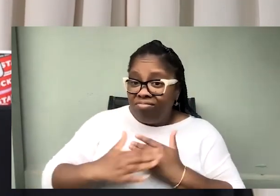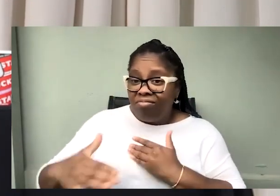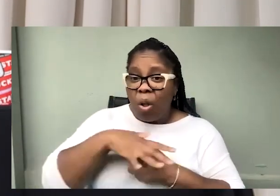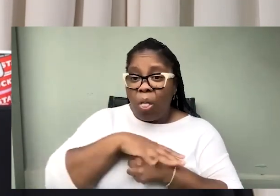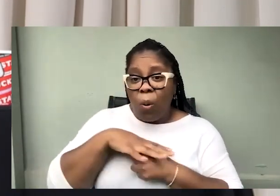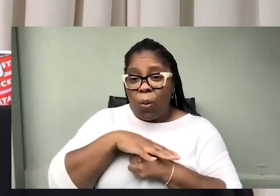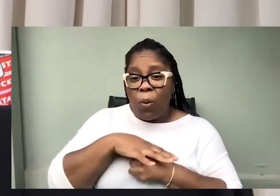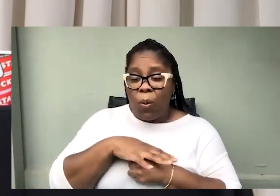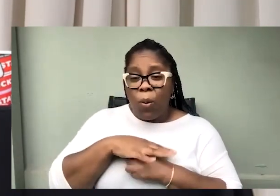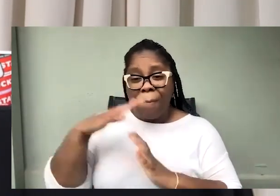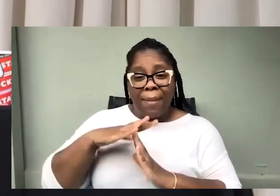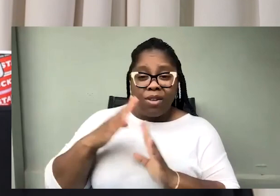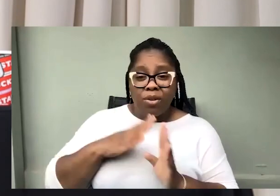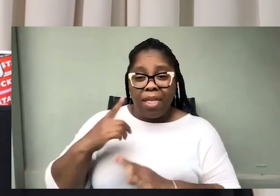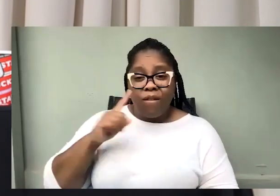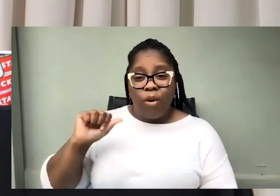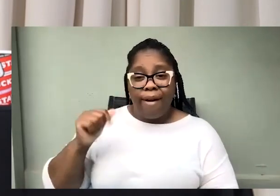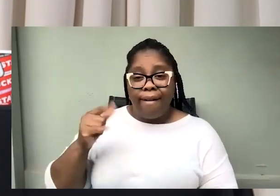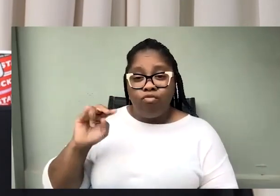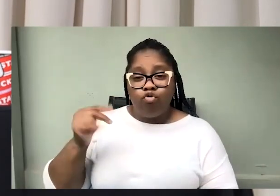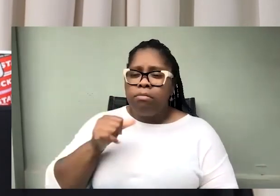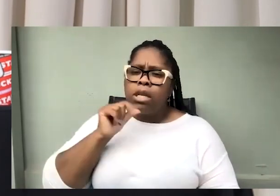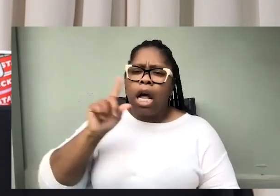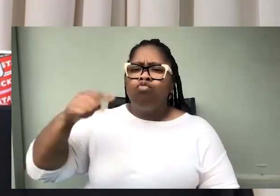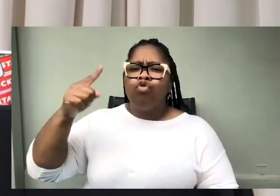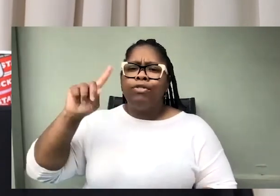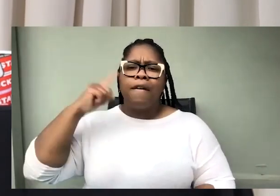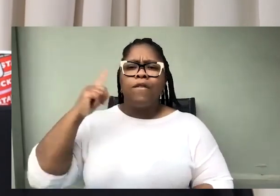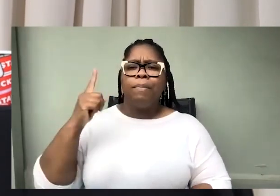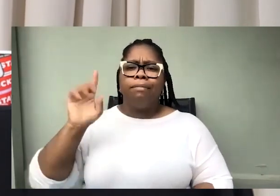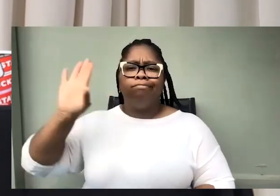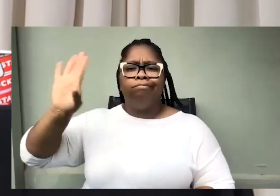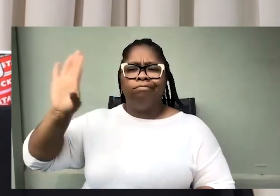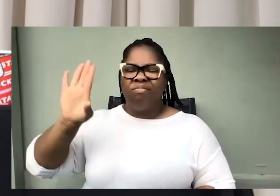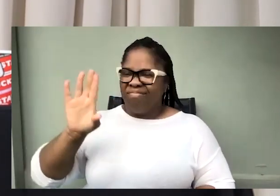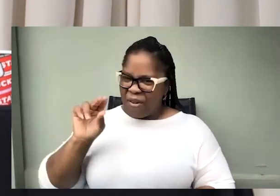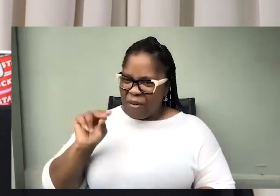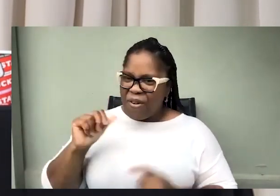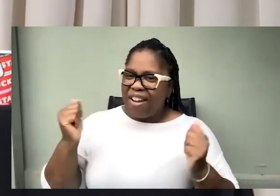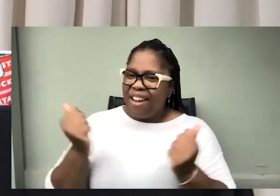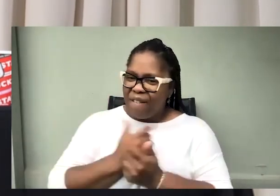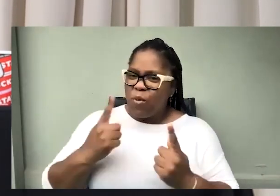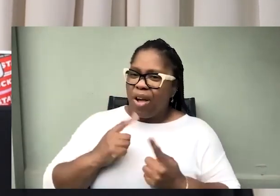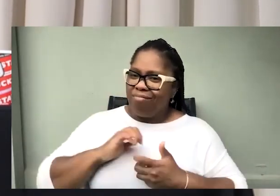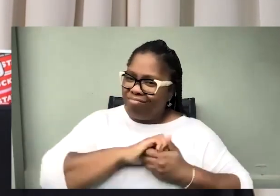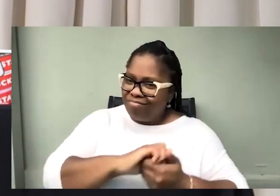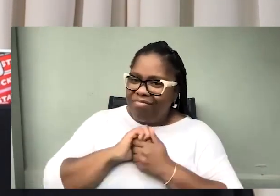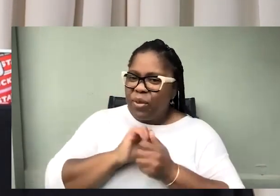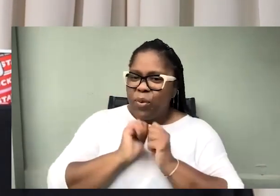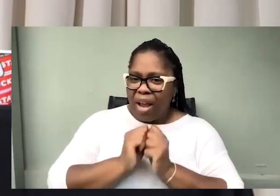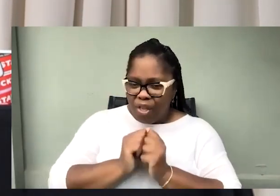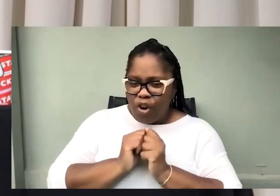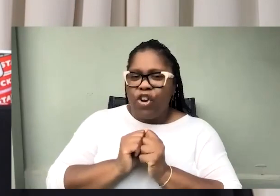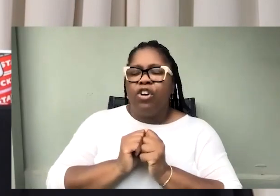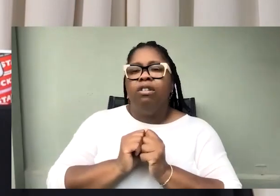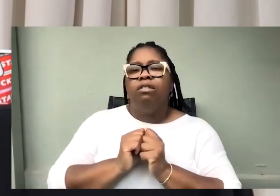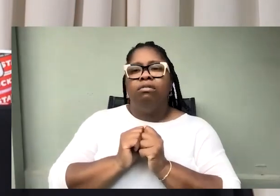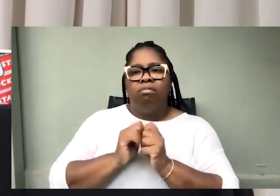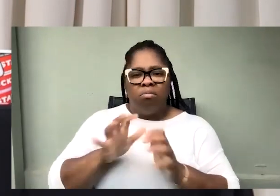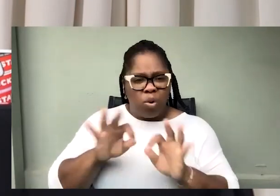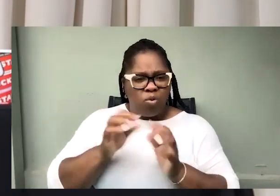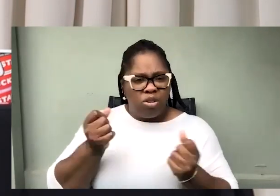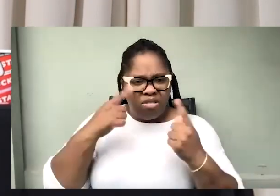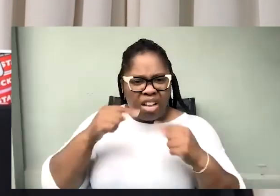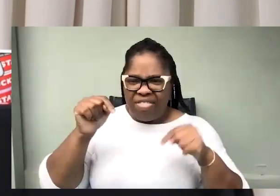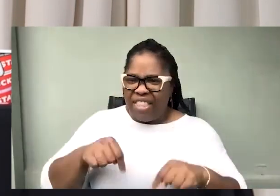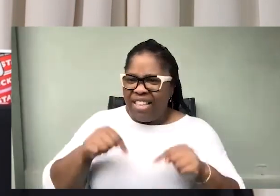for aging is not just about what government's doing, it's about what we're all doing together collaboratively, understanding that this